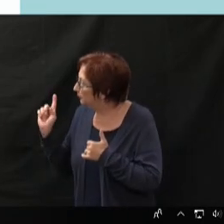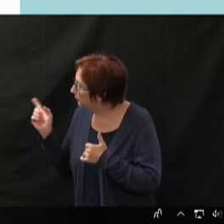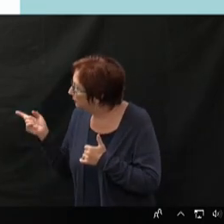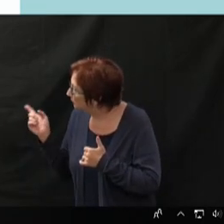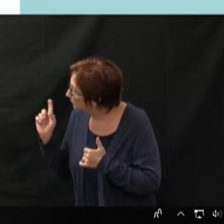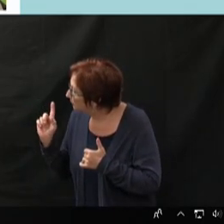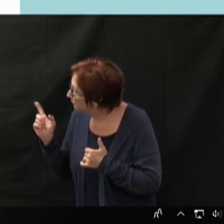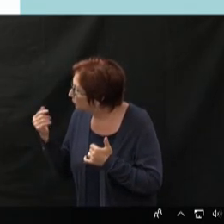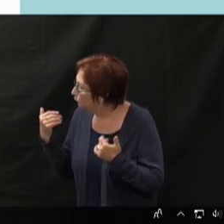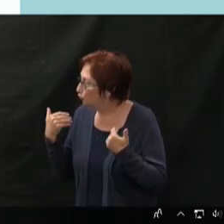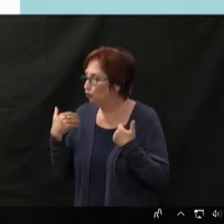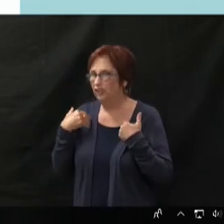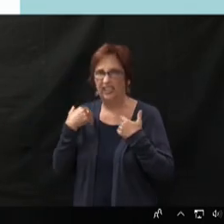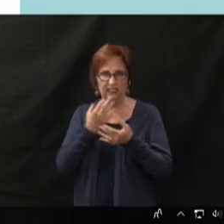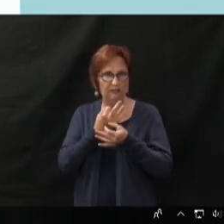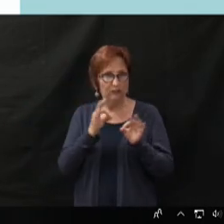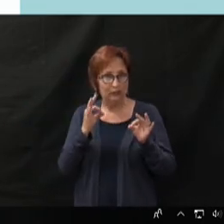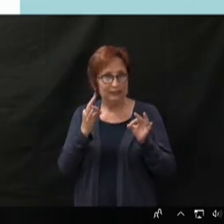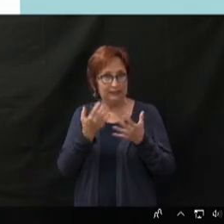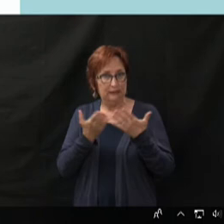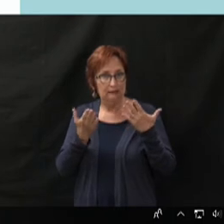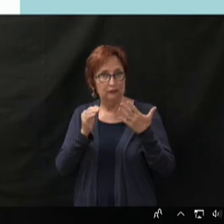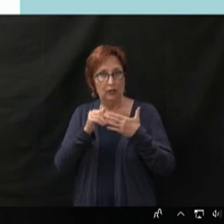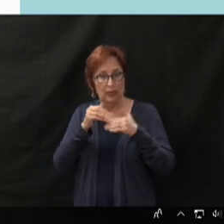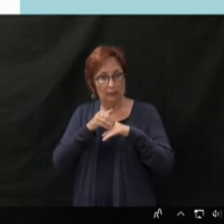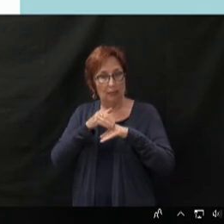She has freebies.